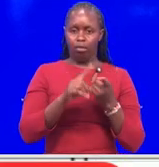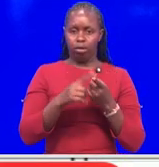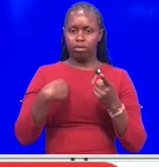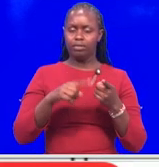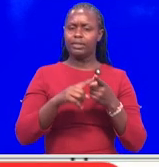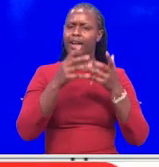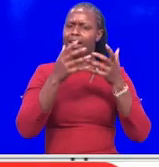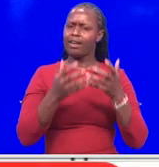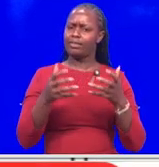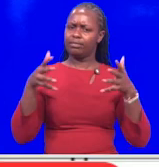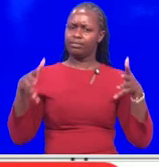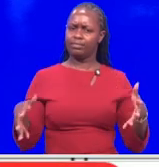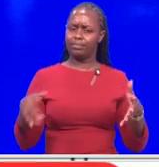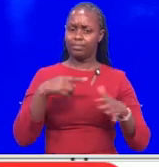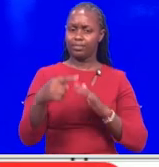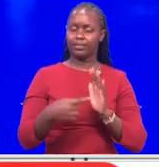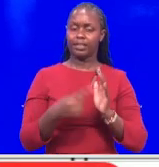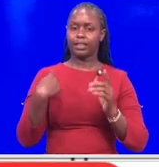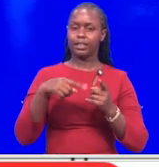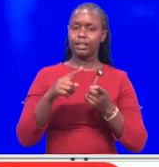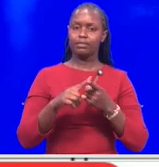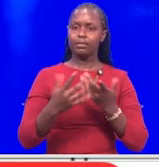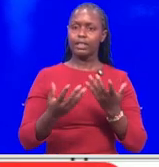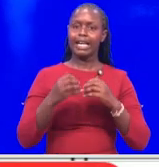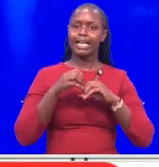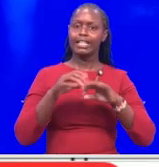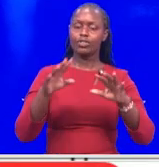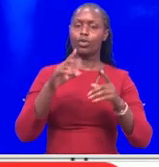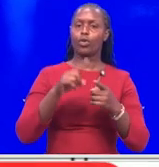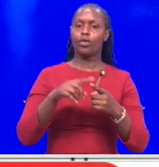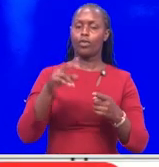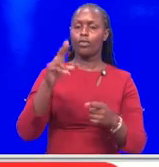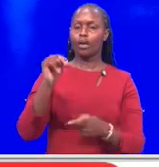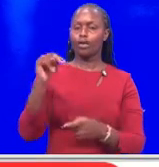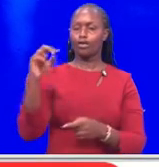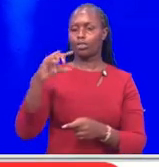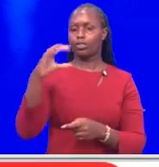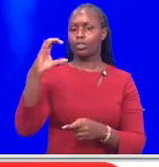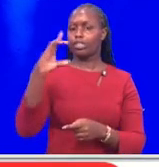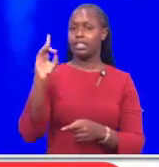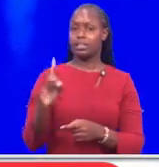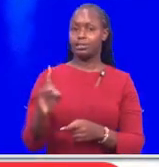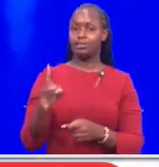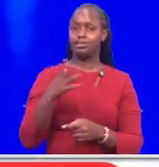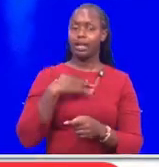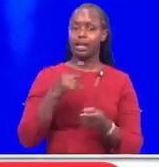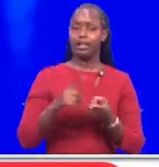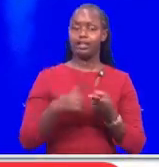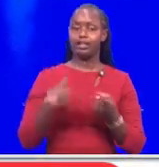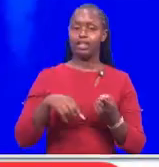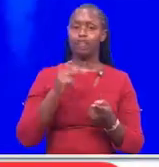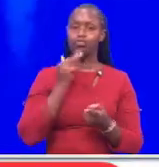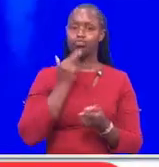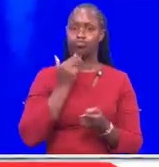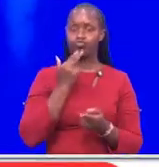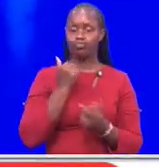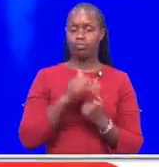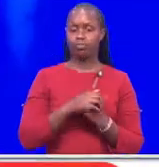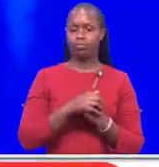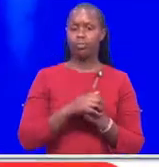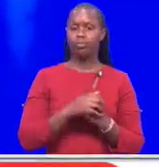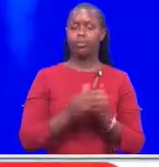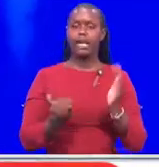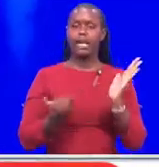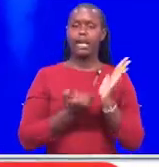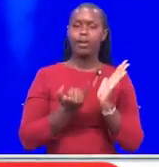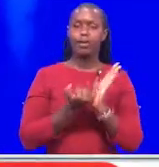its resultant non-communicable diseases such as diabetes and hypertension. Rates of obesity continue to grow among